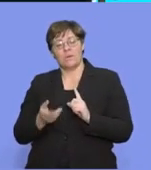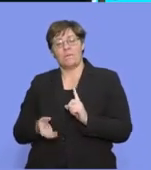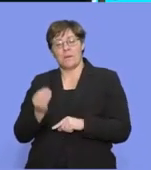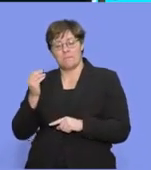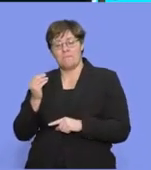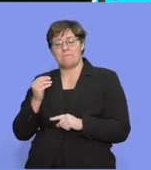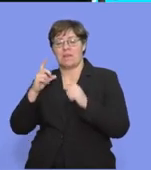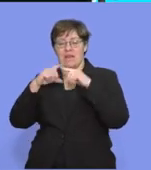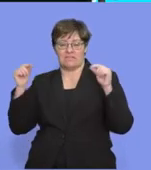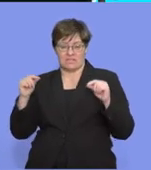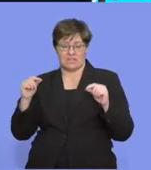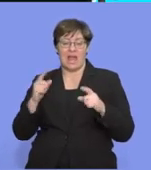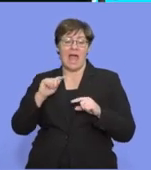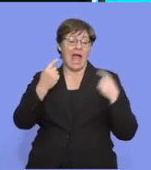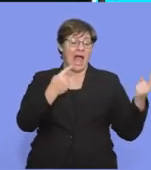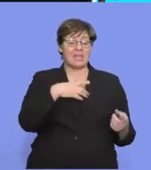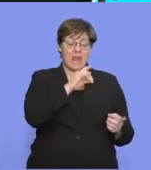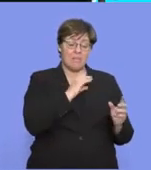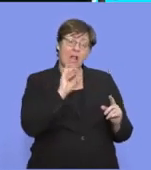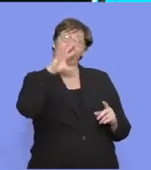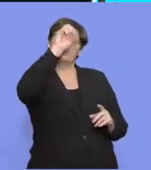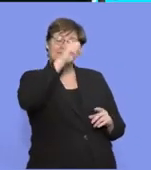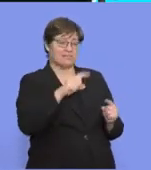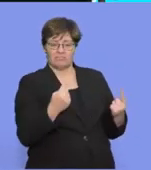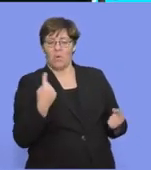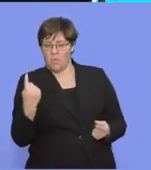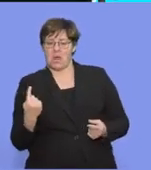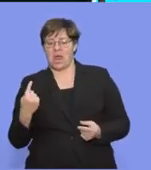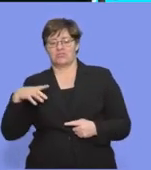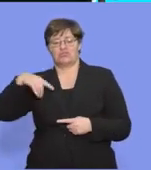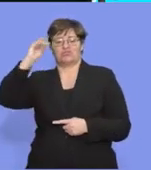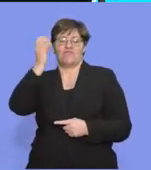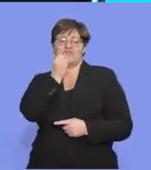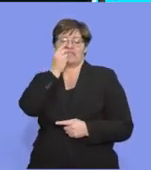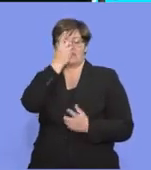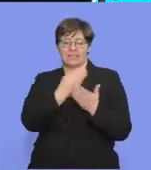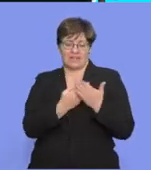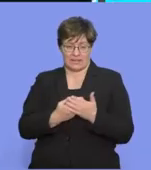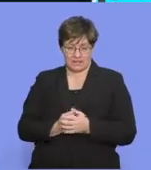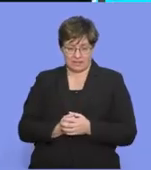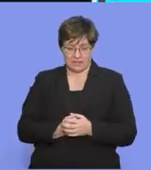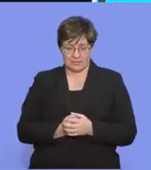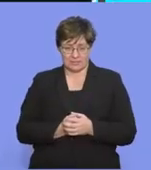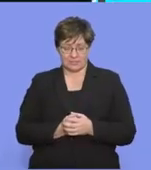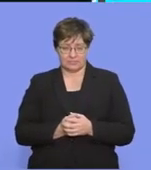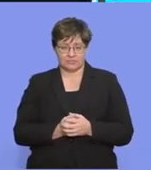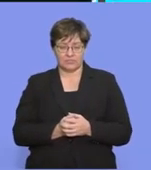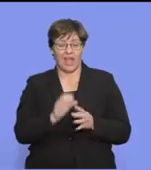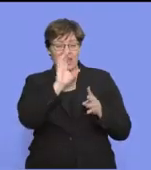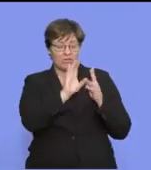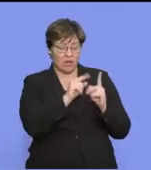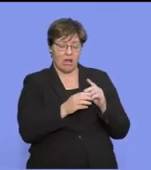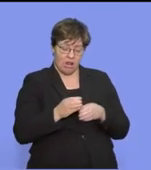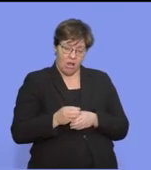to get to those leaves, and there weren't any other animals that were able to feed off that. And that characteristic,